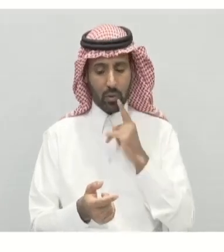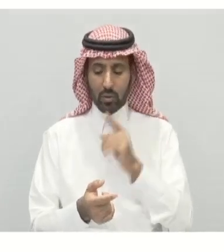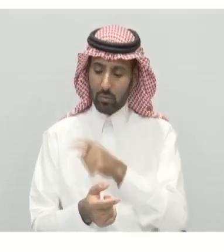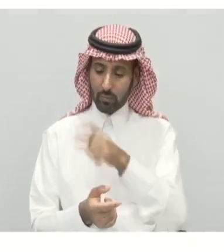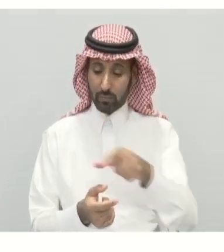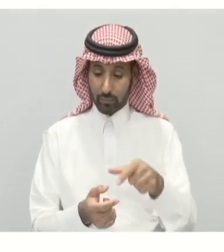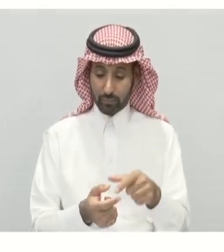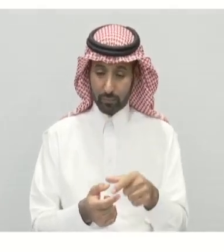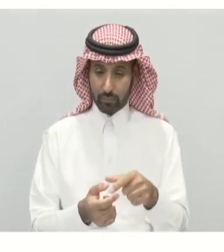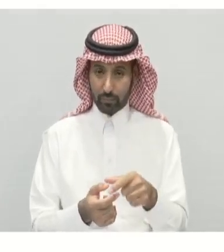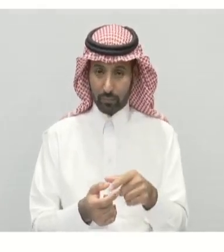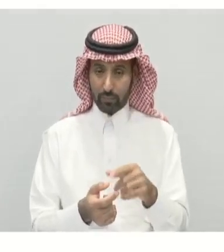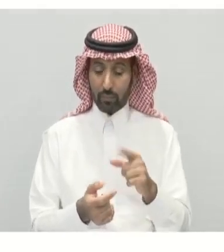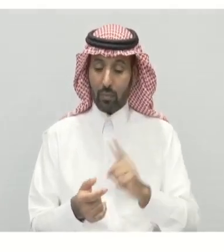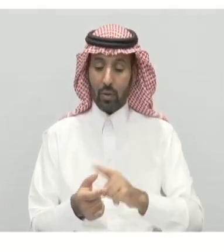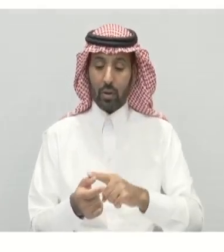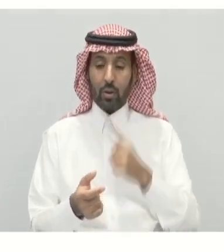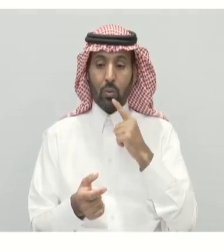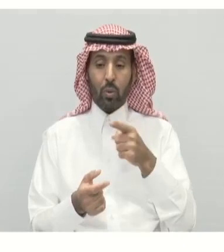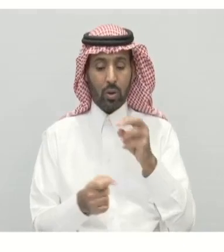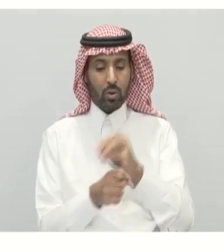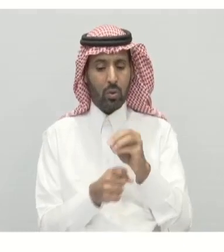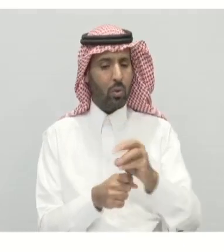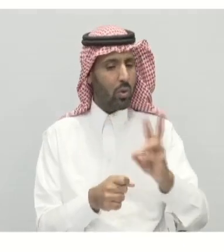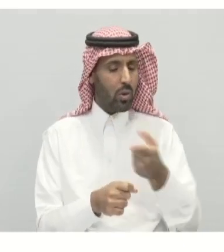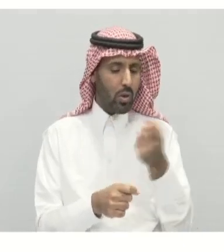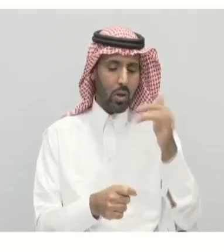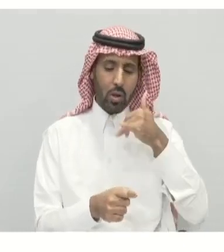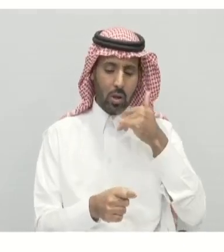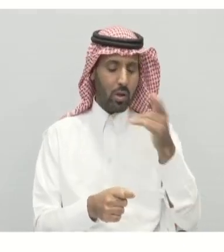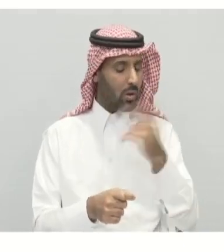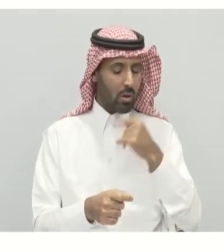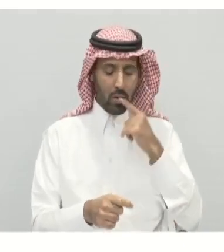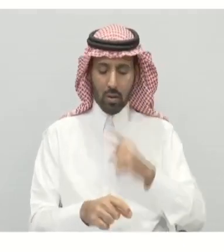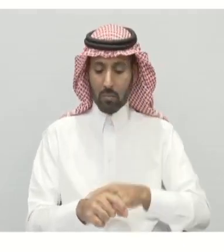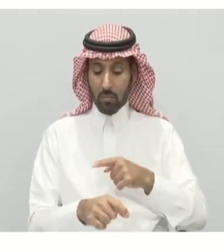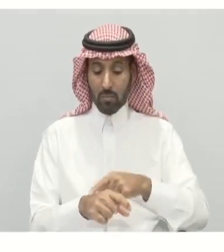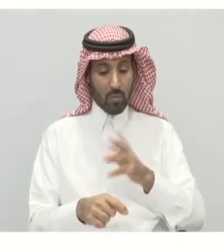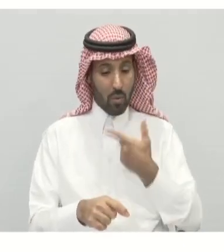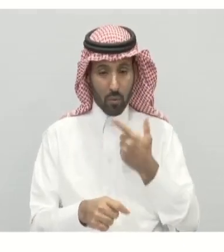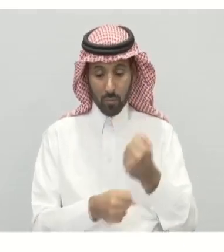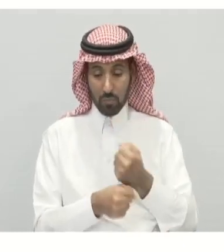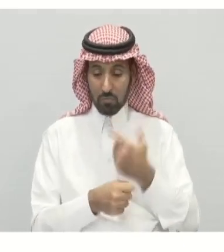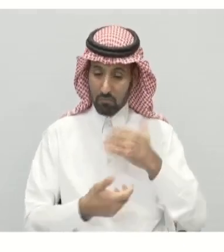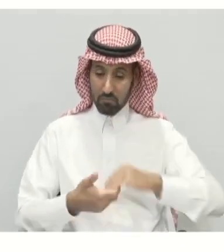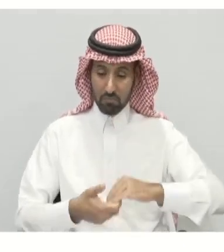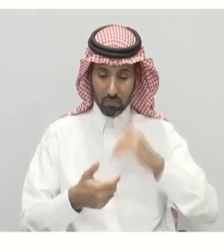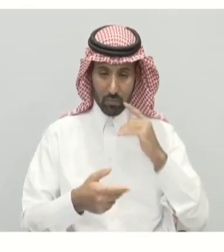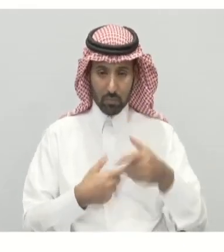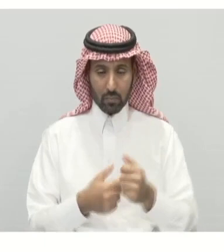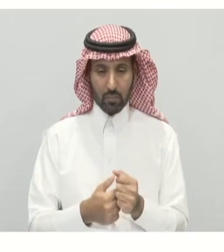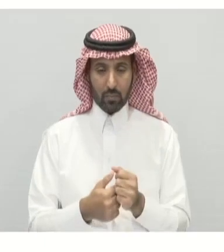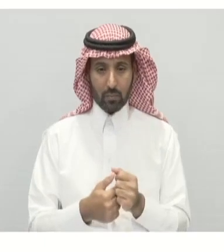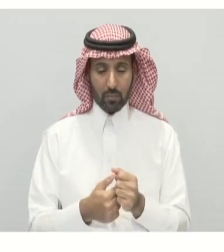someone else? You ought to talk to them and explain that they can't expect you to be free to help everyone all the